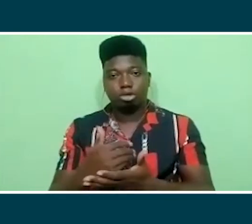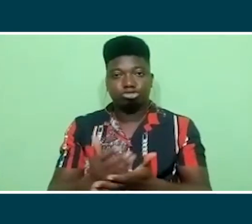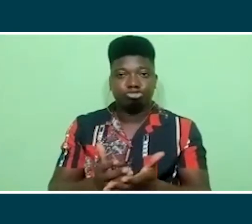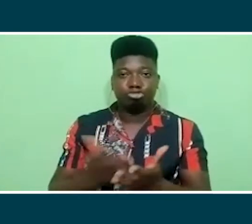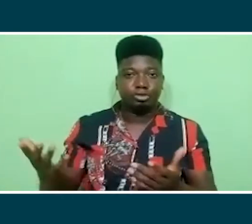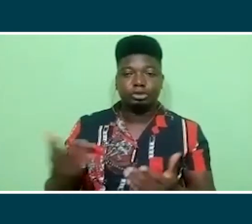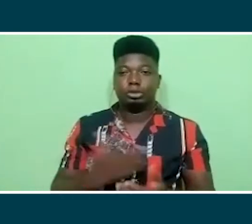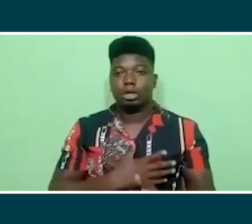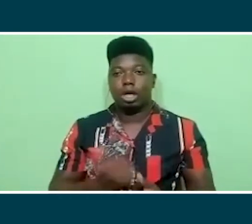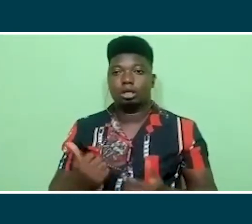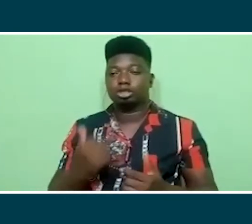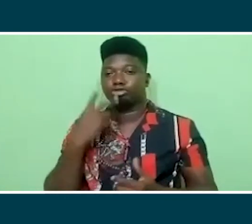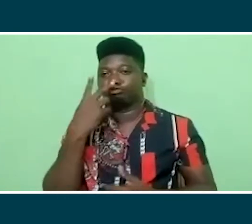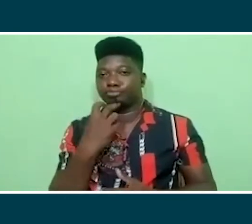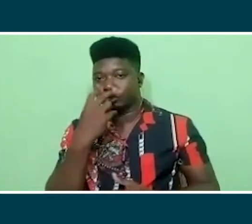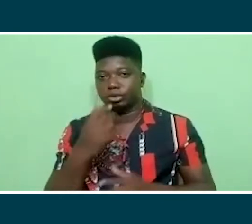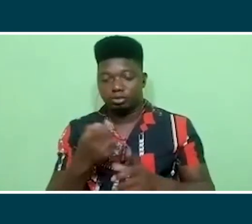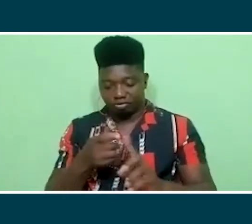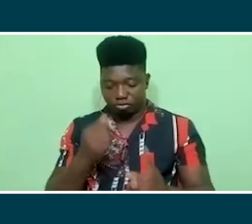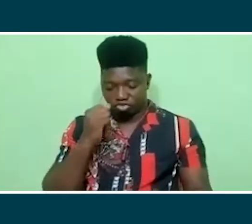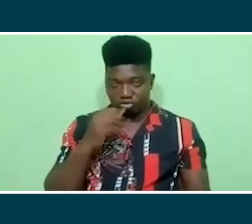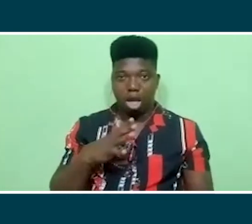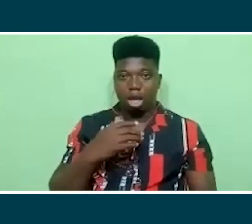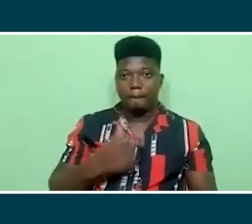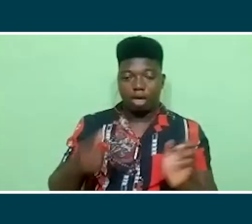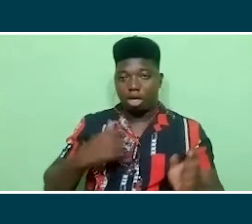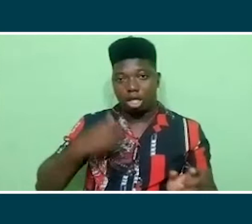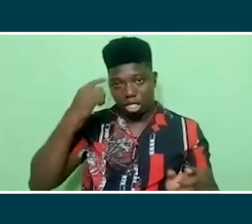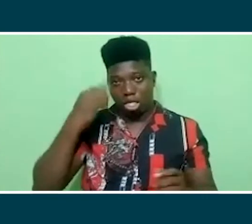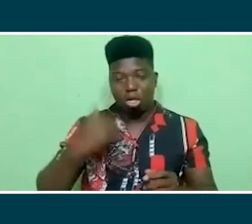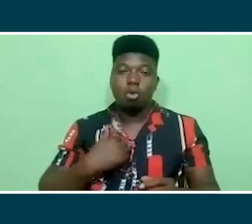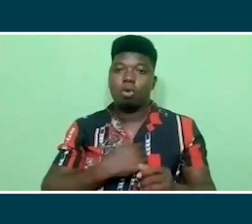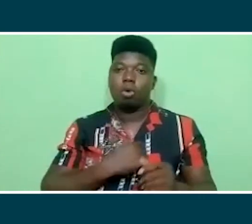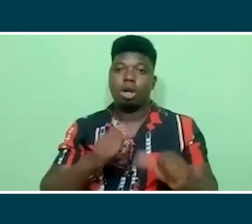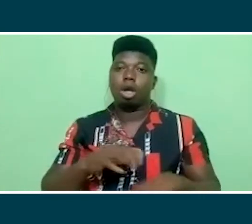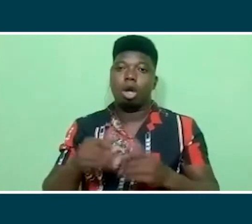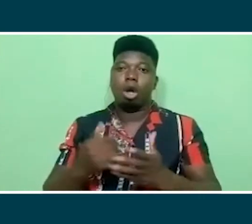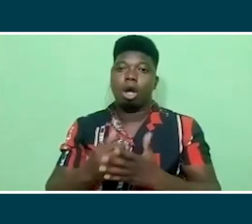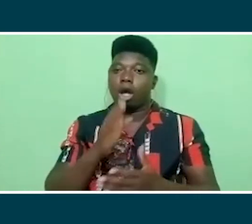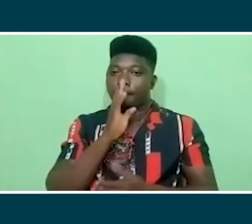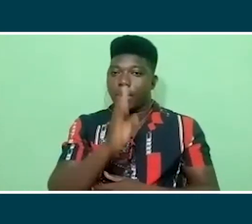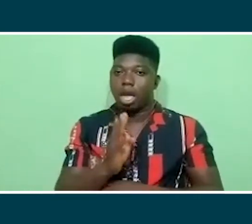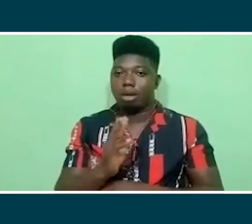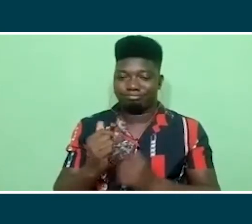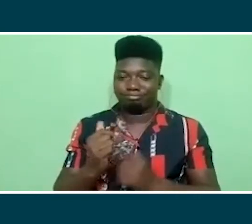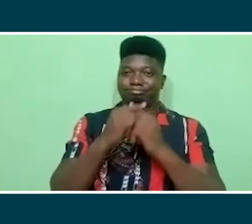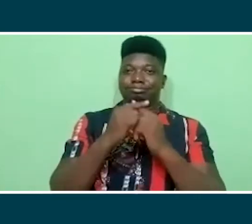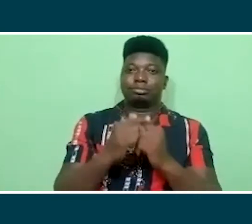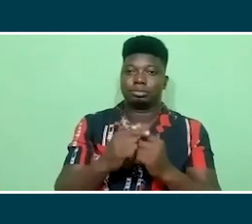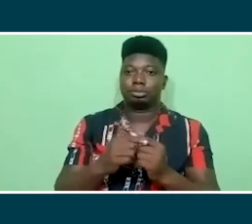for women, but I think we can all be complicit in not undoing